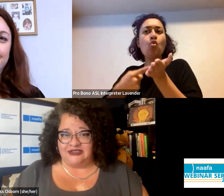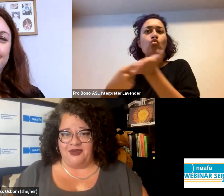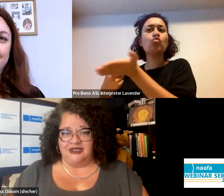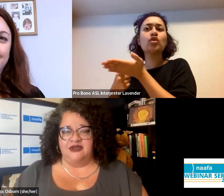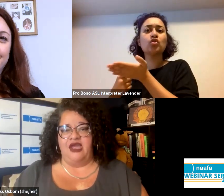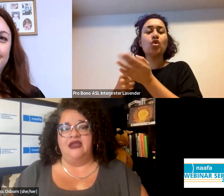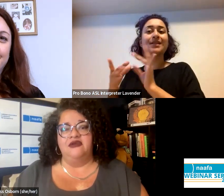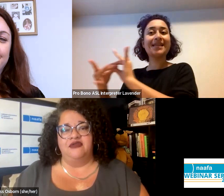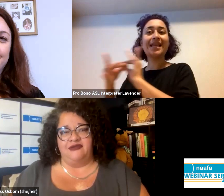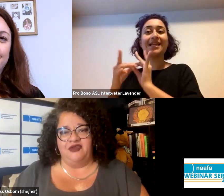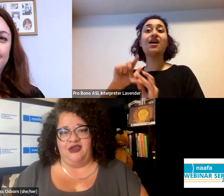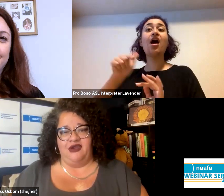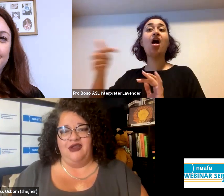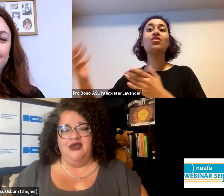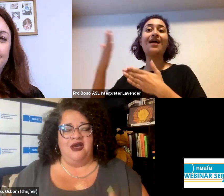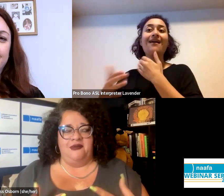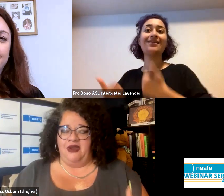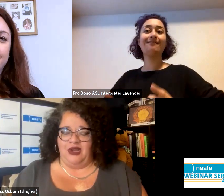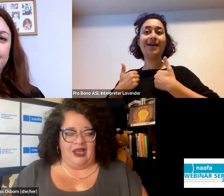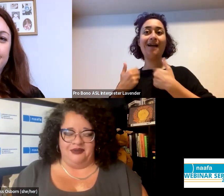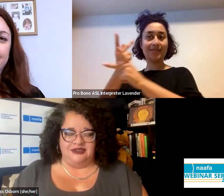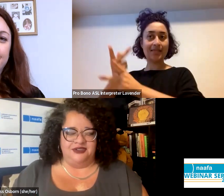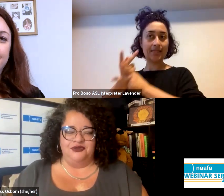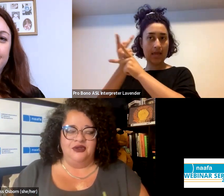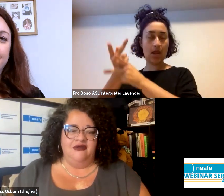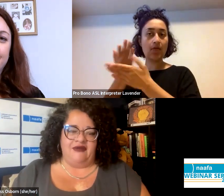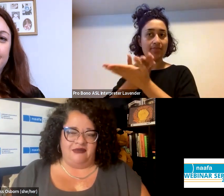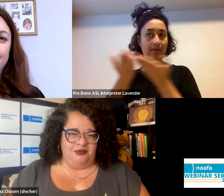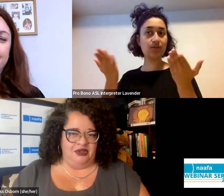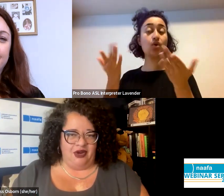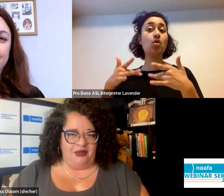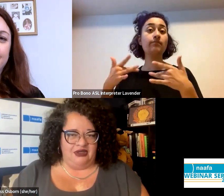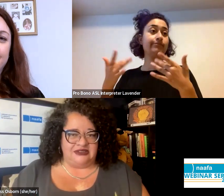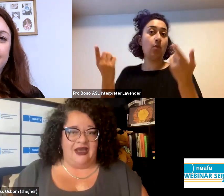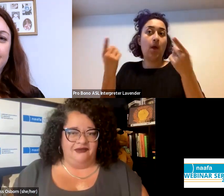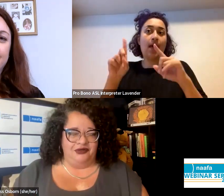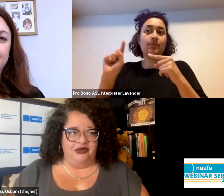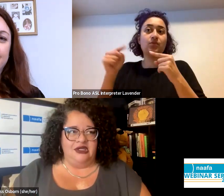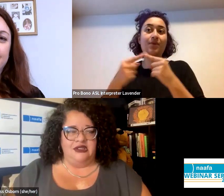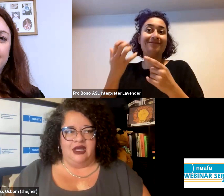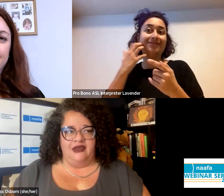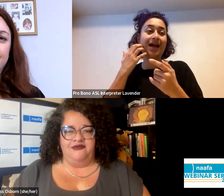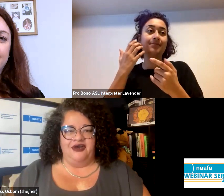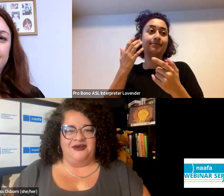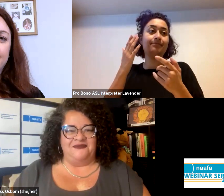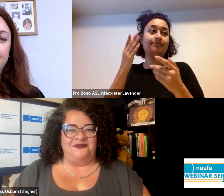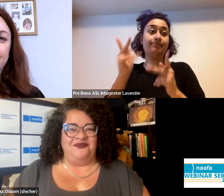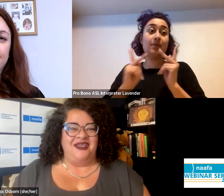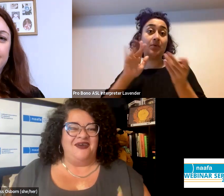other aspects of end-of-life care and what happens to fat people in our bodies after